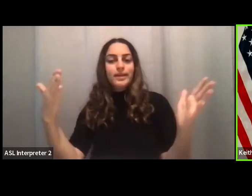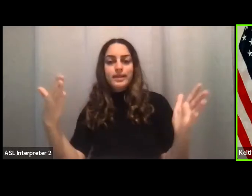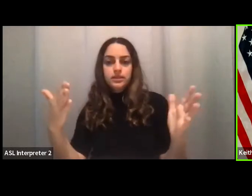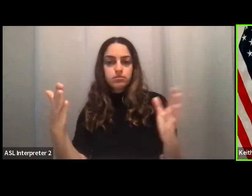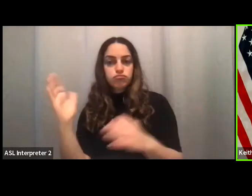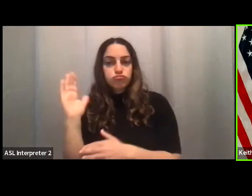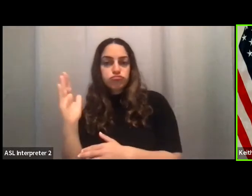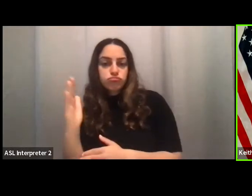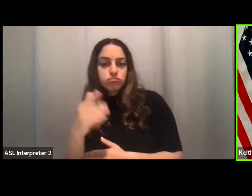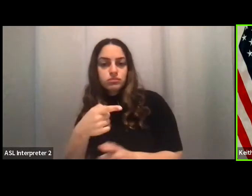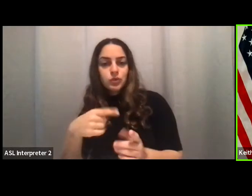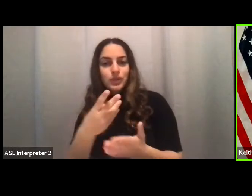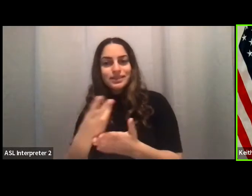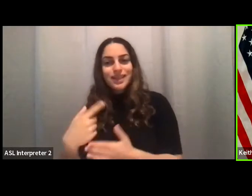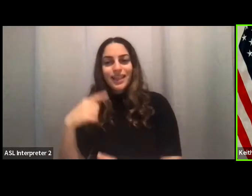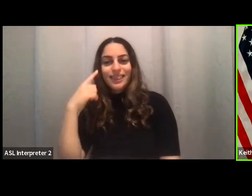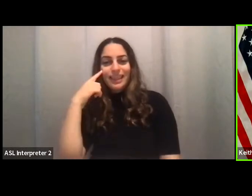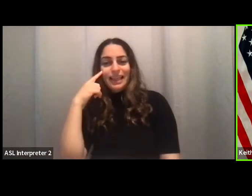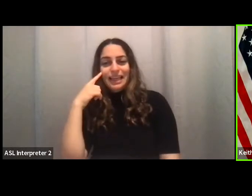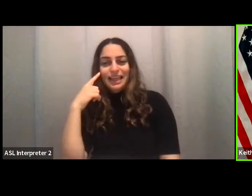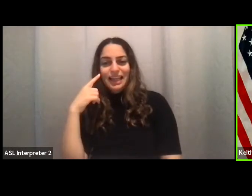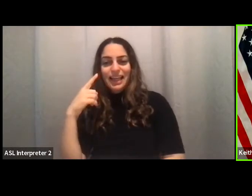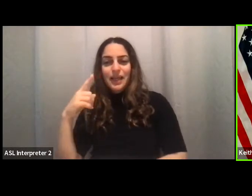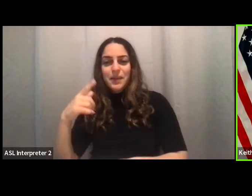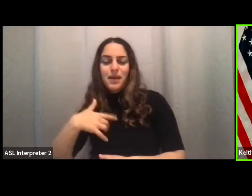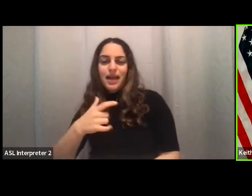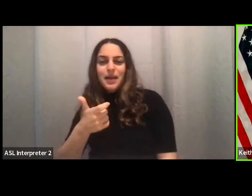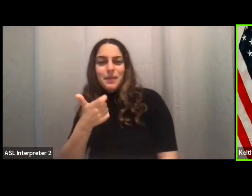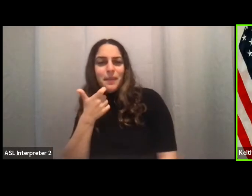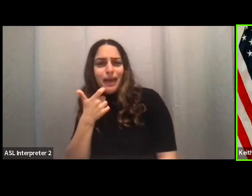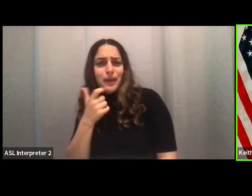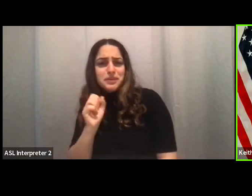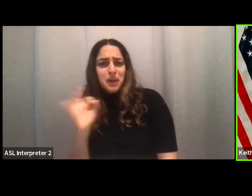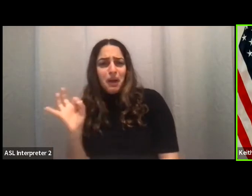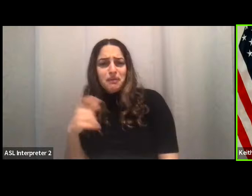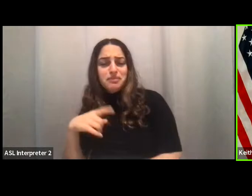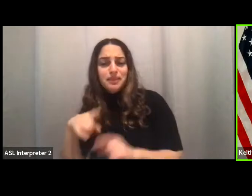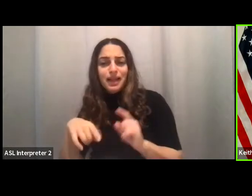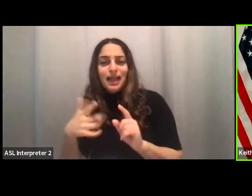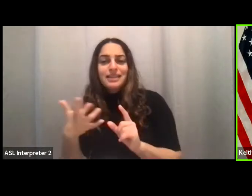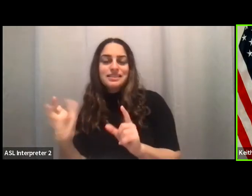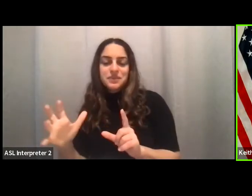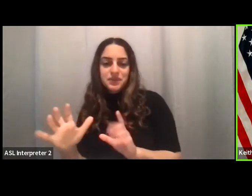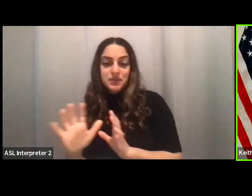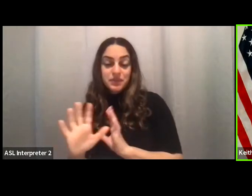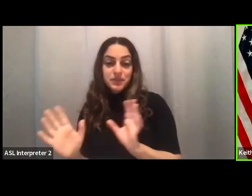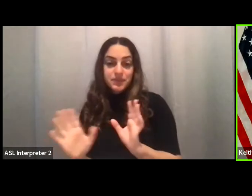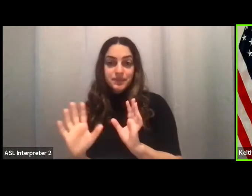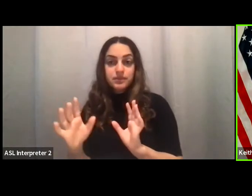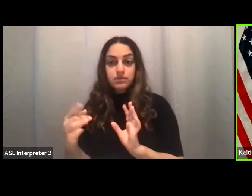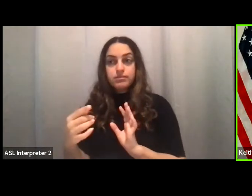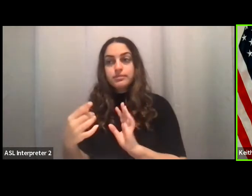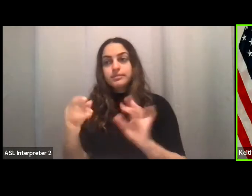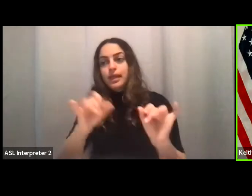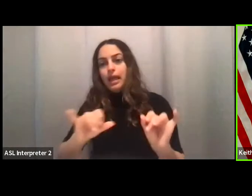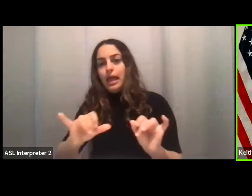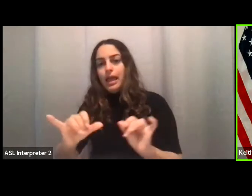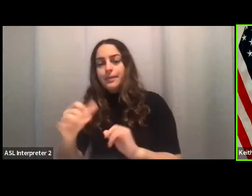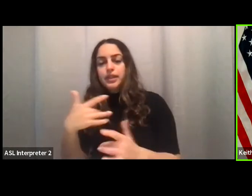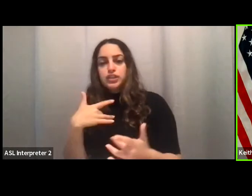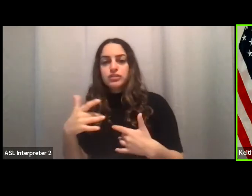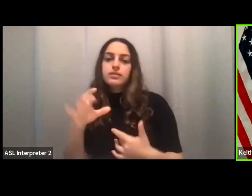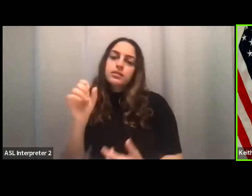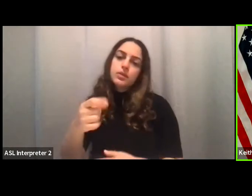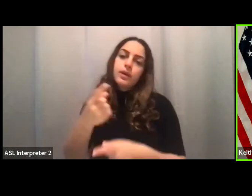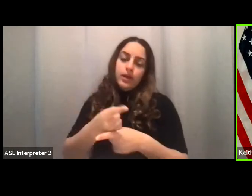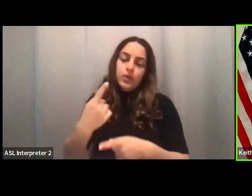did i think i was cut off earlier because my microphone was off but i also didn't want to echo the concerns of my other commissioners that we're not all together in person